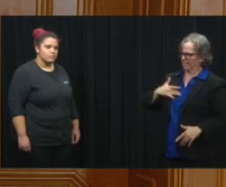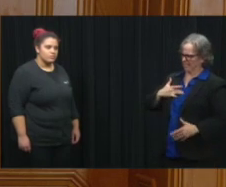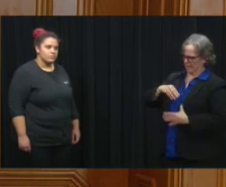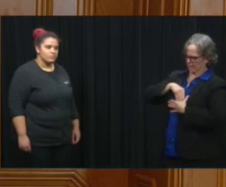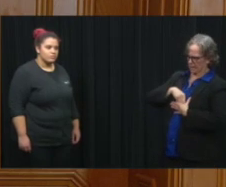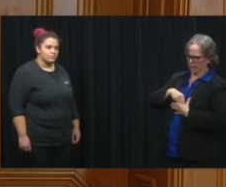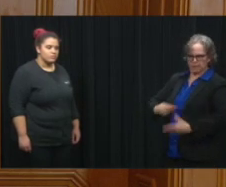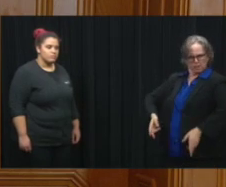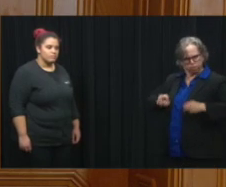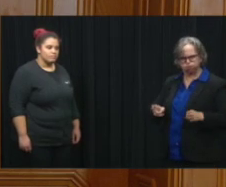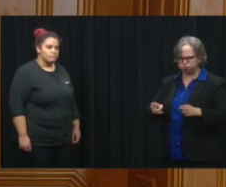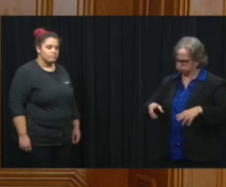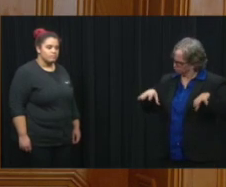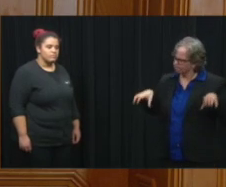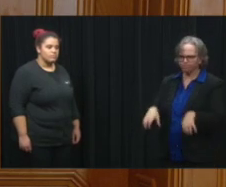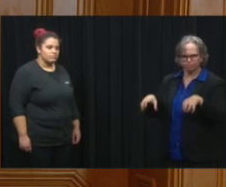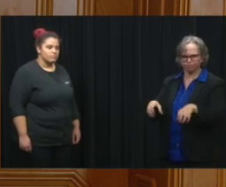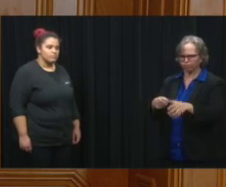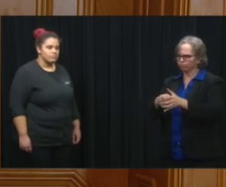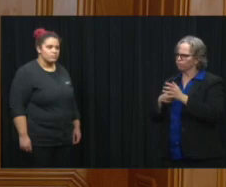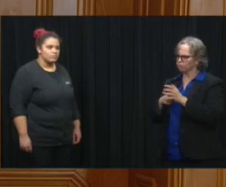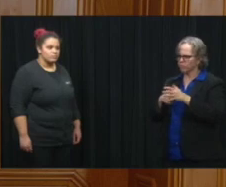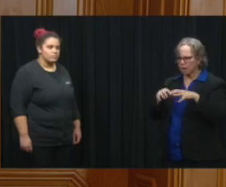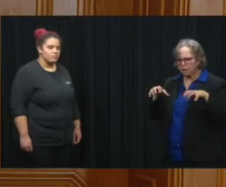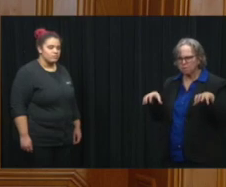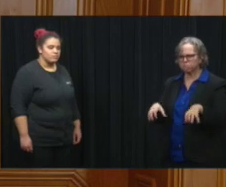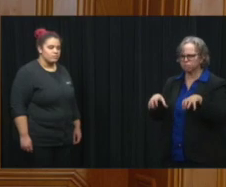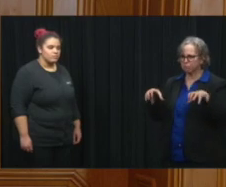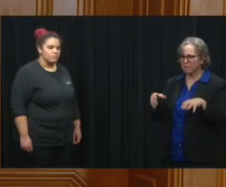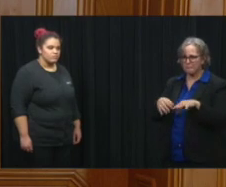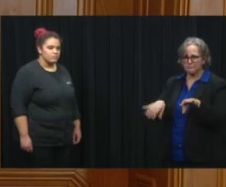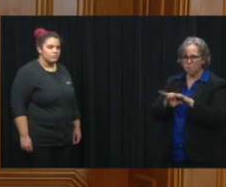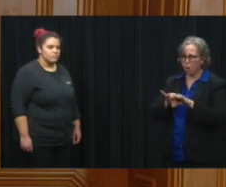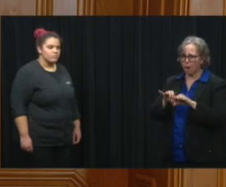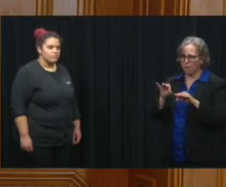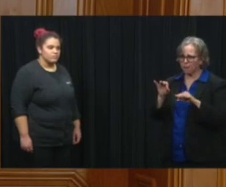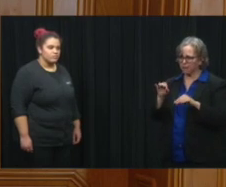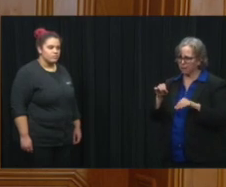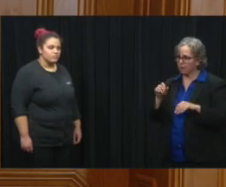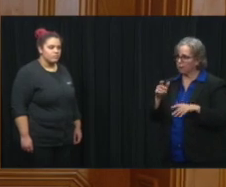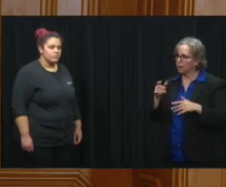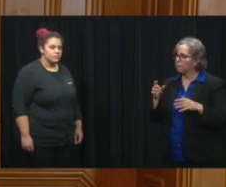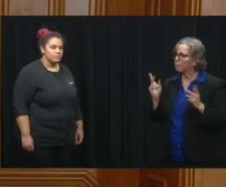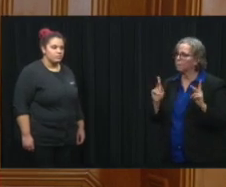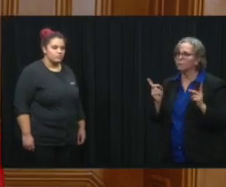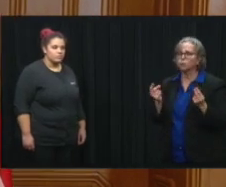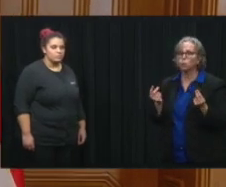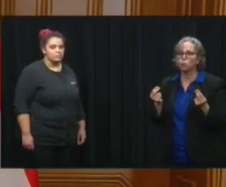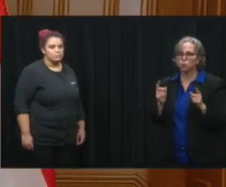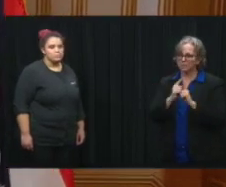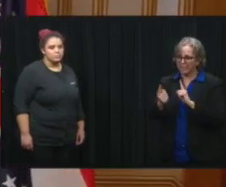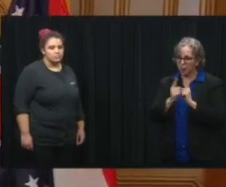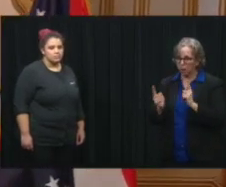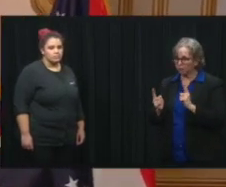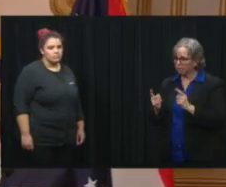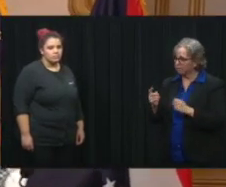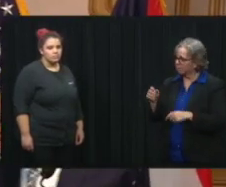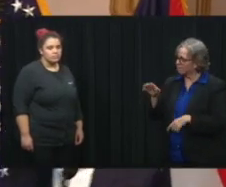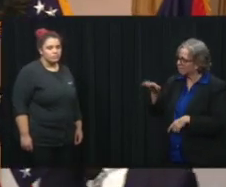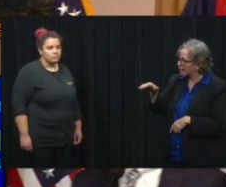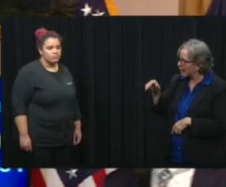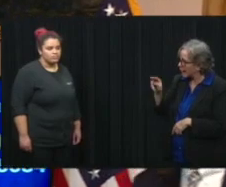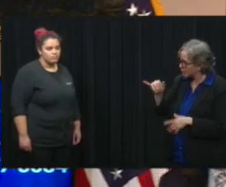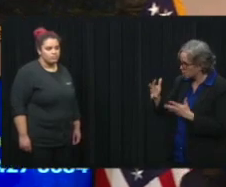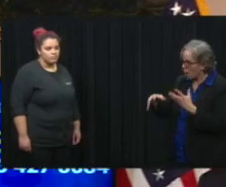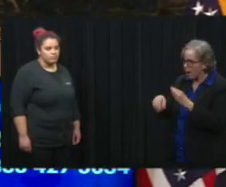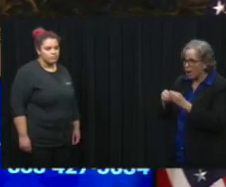to do. Either way, it's important for people to stay far apart. Amy, you want to add anything to that? I do, Governor.